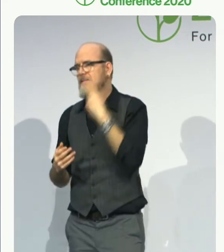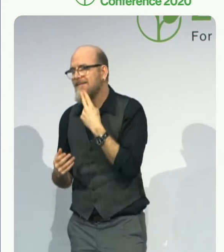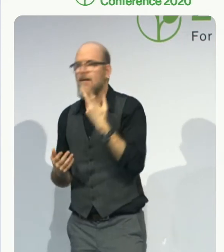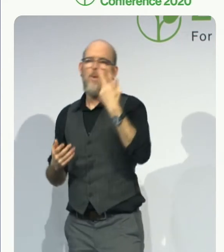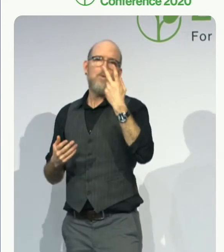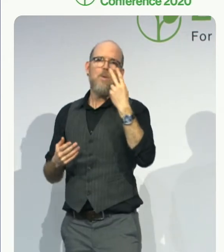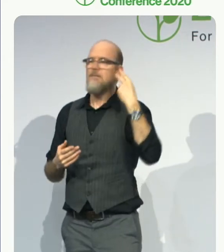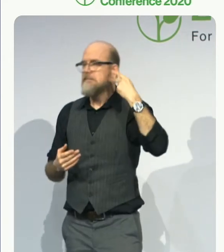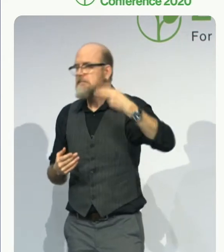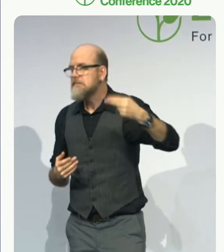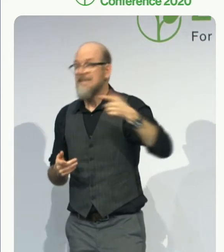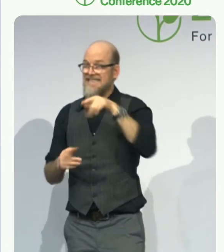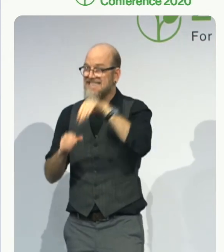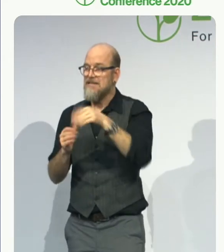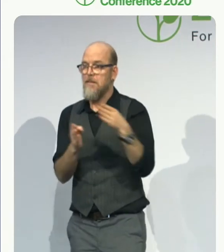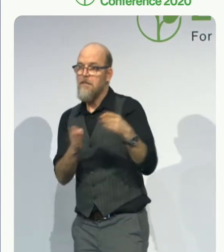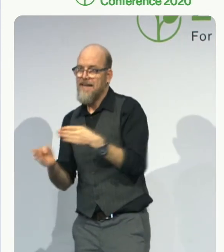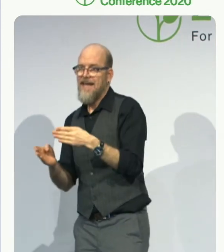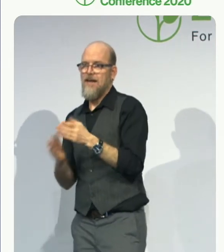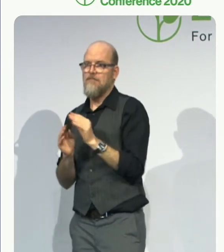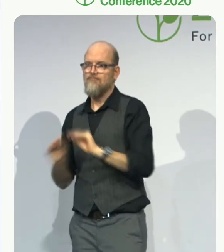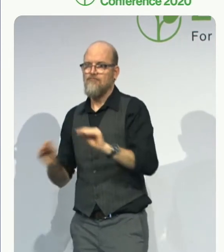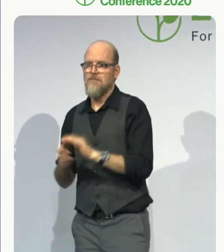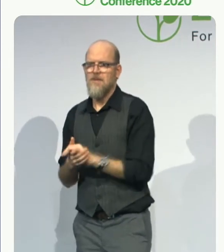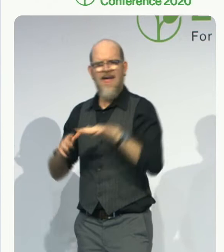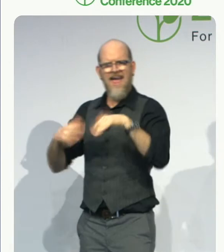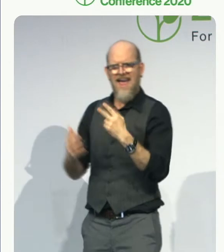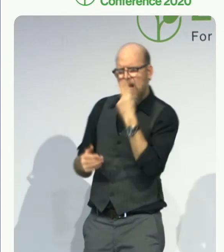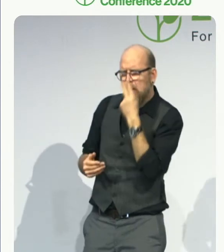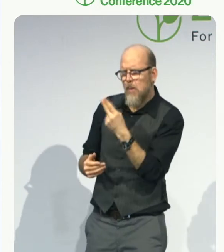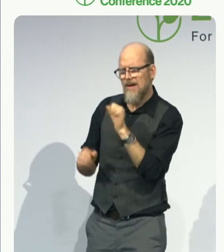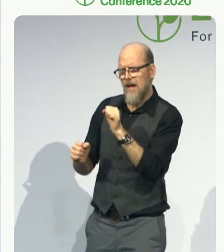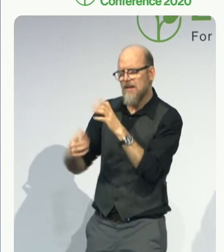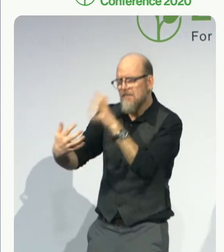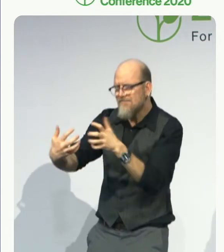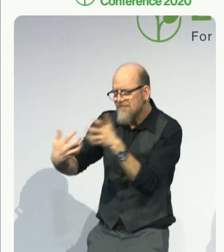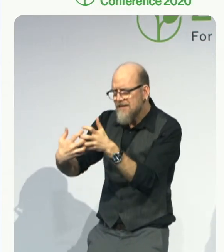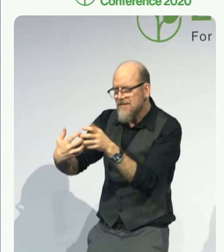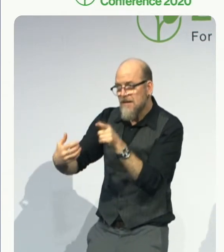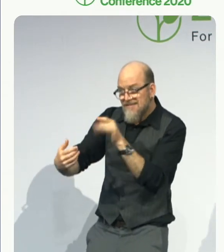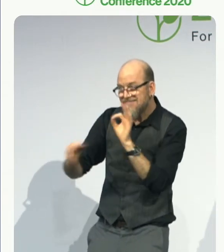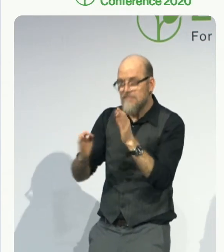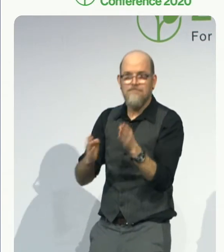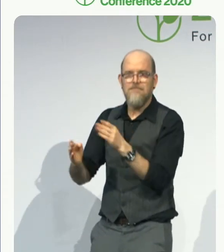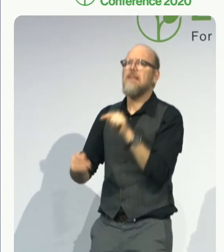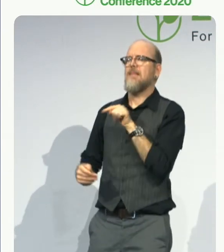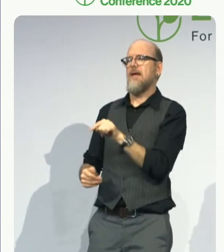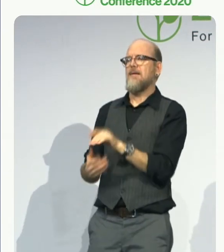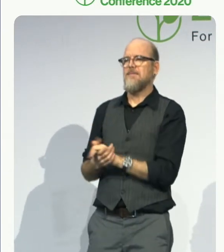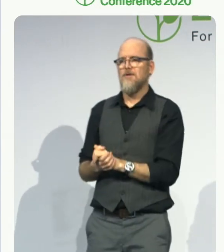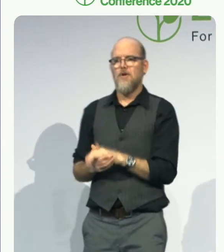through these types of models will hopefully make some strides in improving inclusive education the world